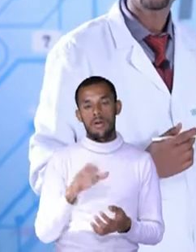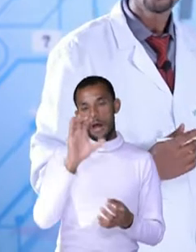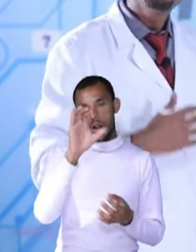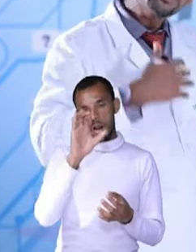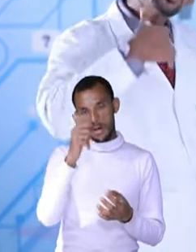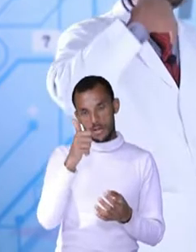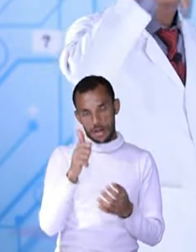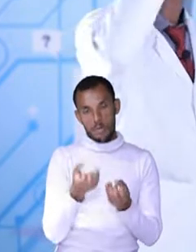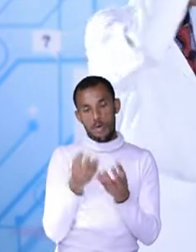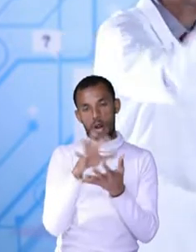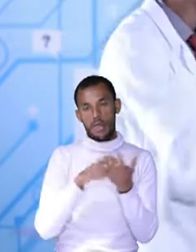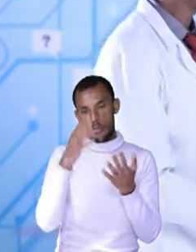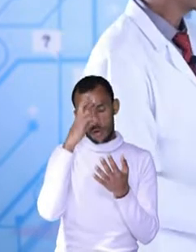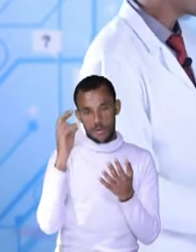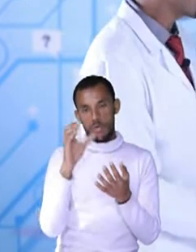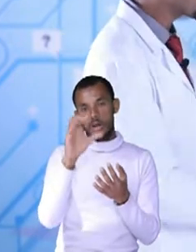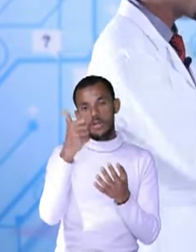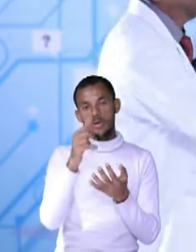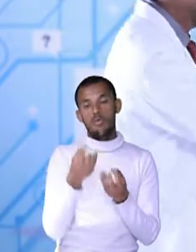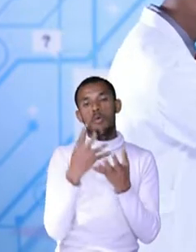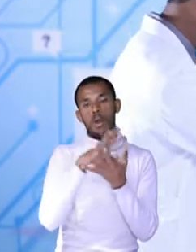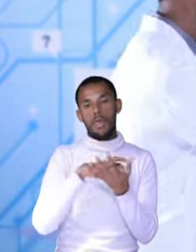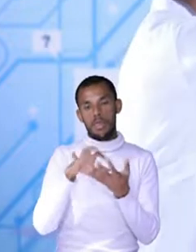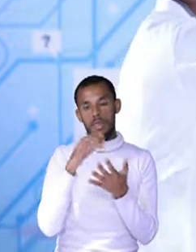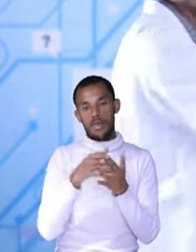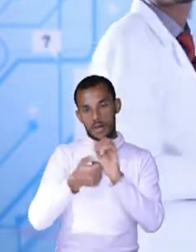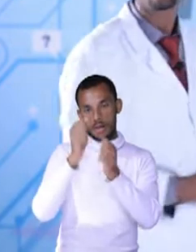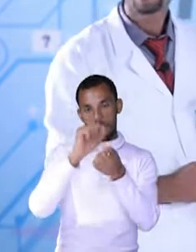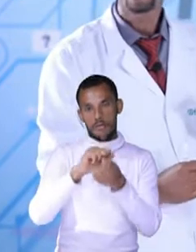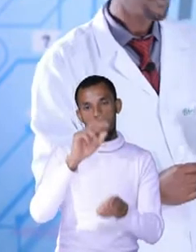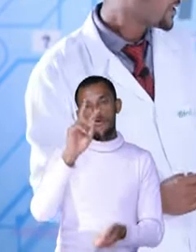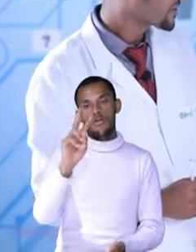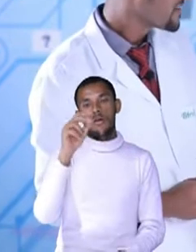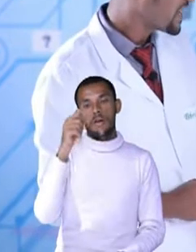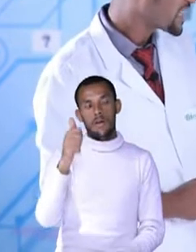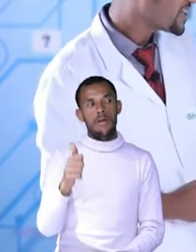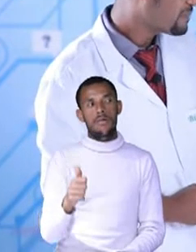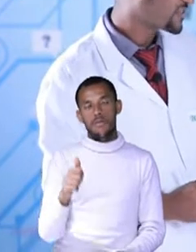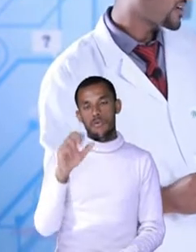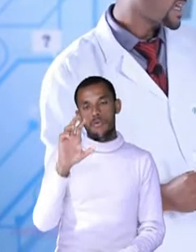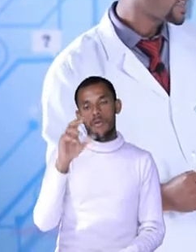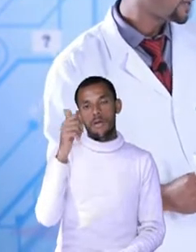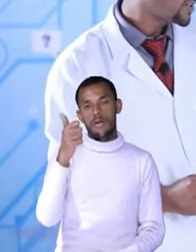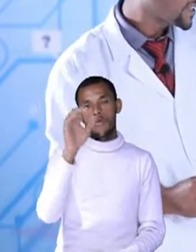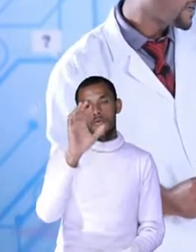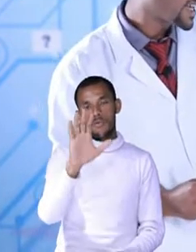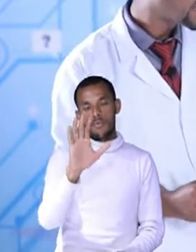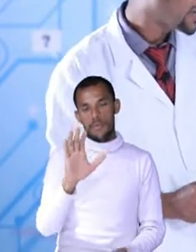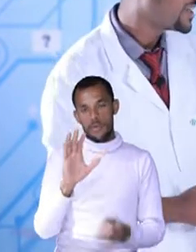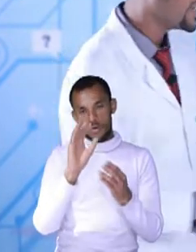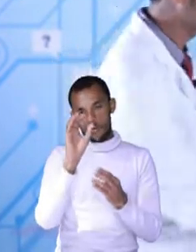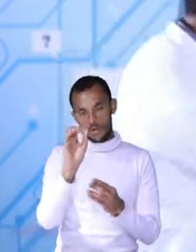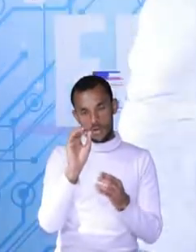more reactive. Because of calcium more reactivity, calcium replaced vanadium. Therefore, vanadium pentaoxide treated